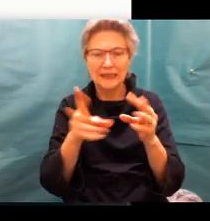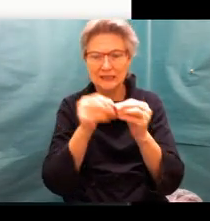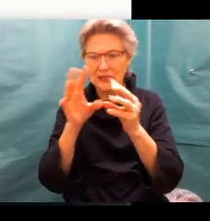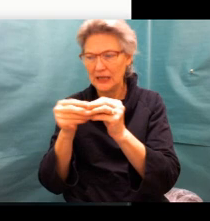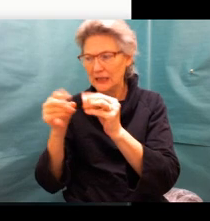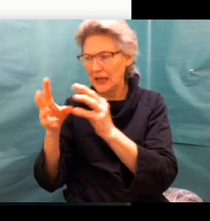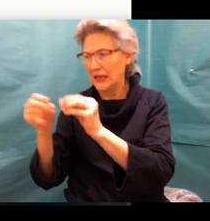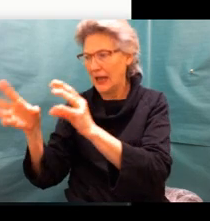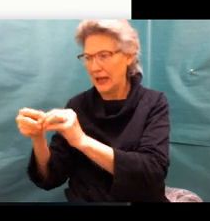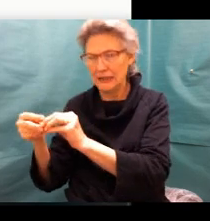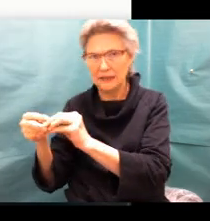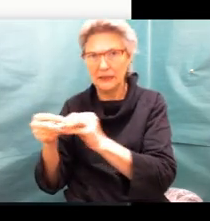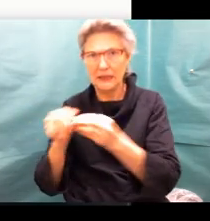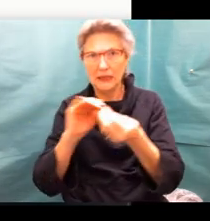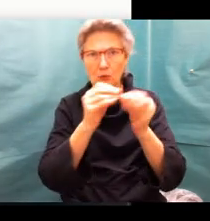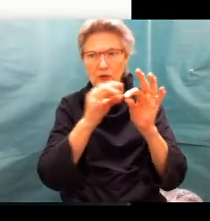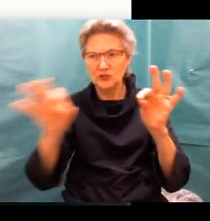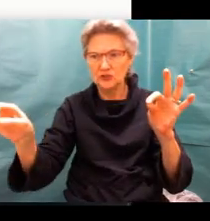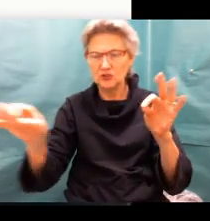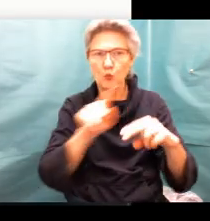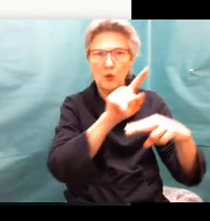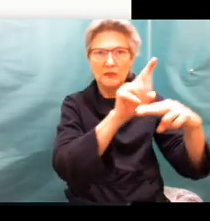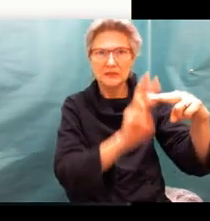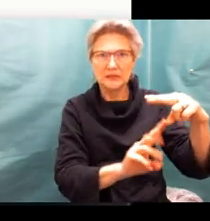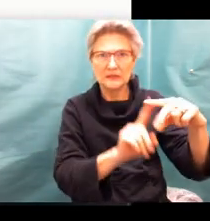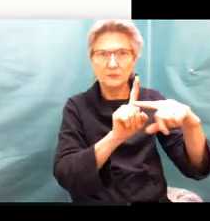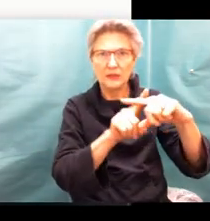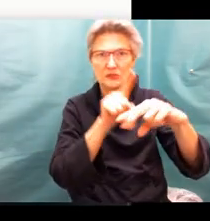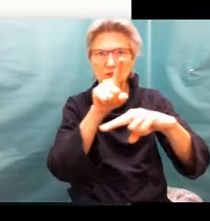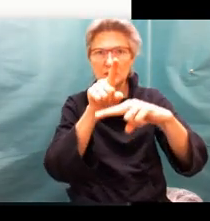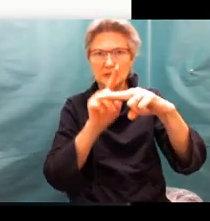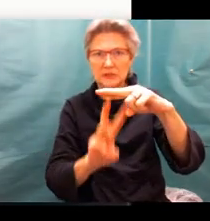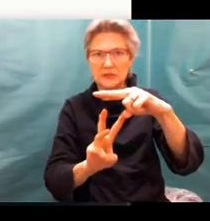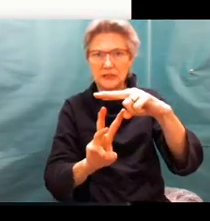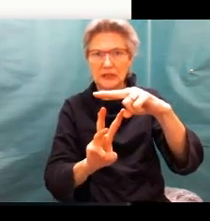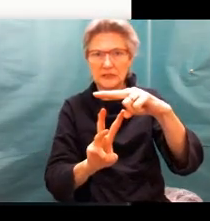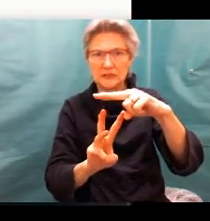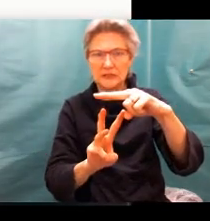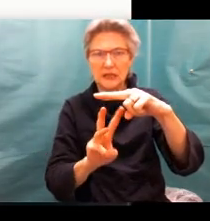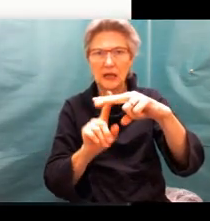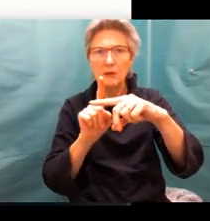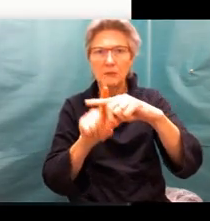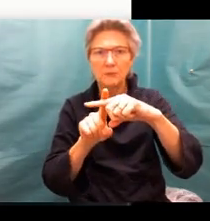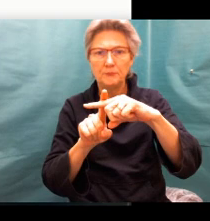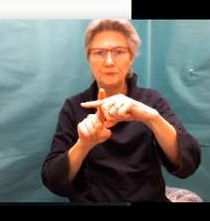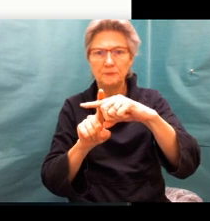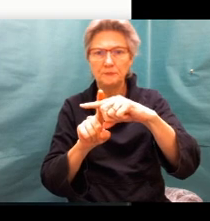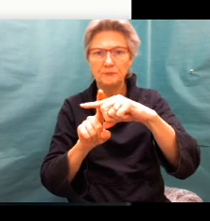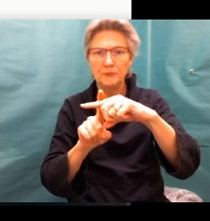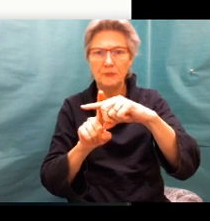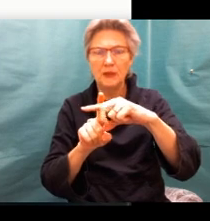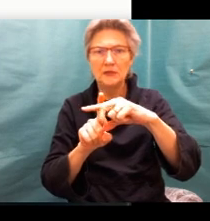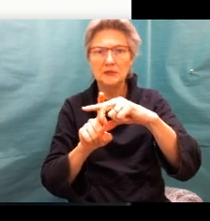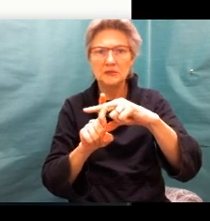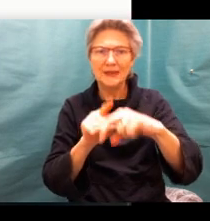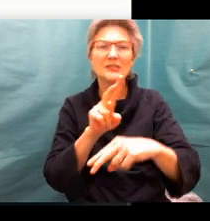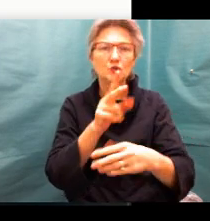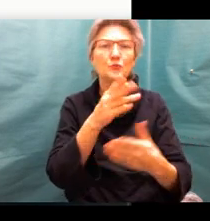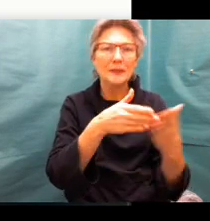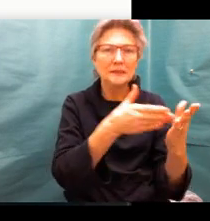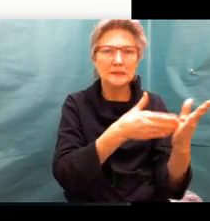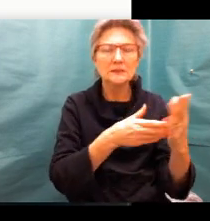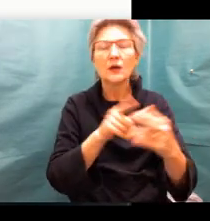equation. I'm going to do 1/6 plus 1/6, that's my second slice,